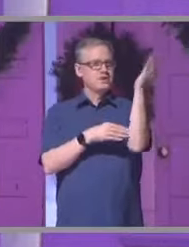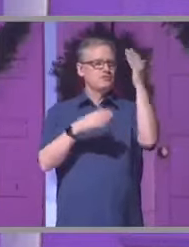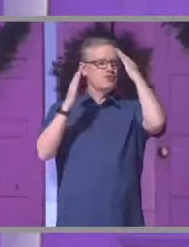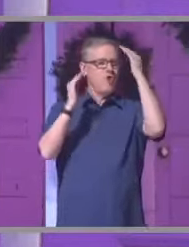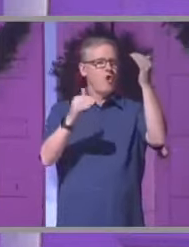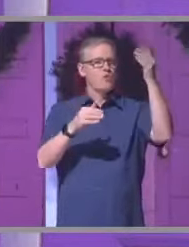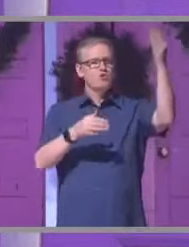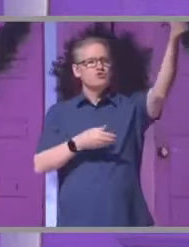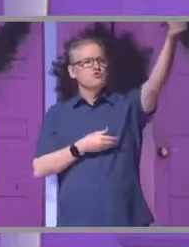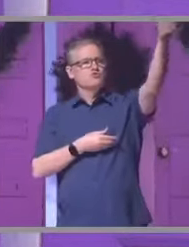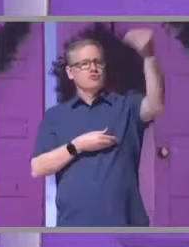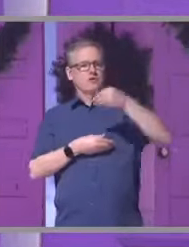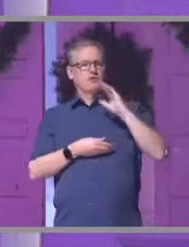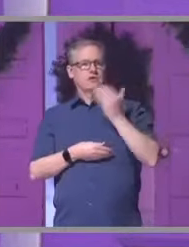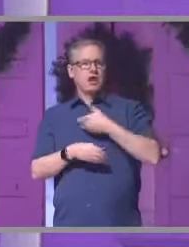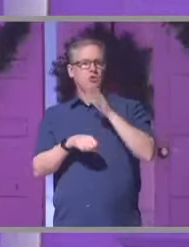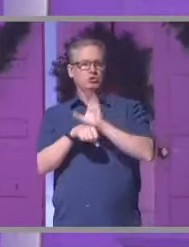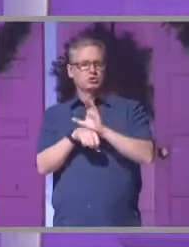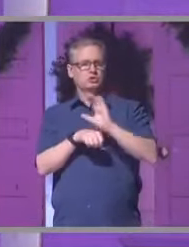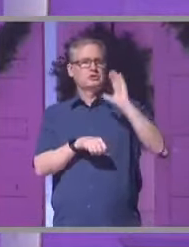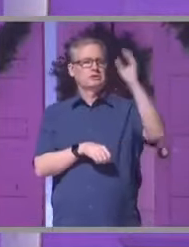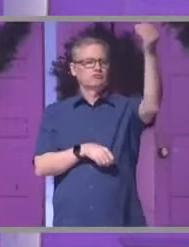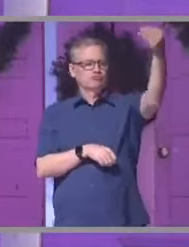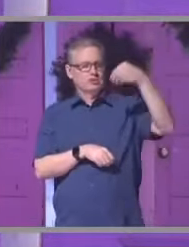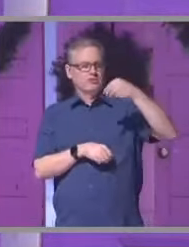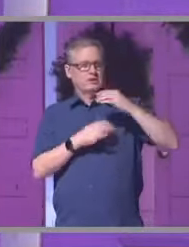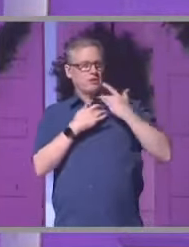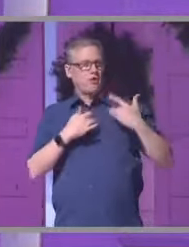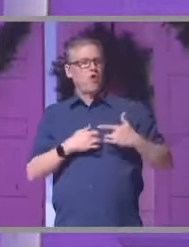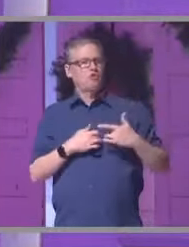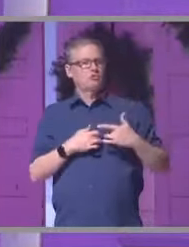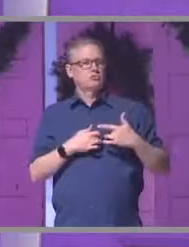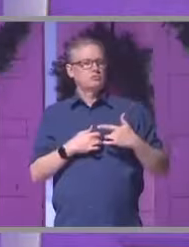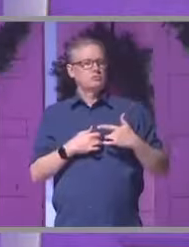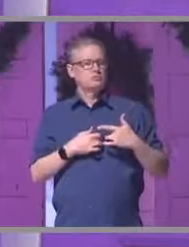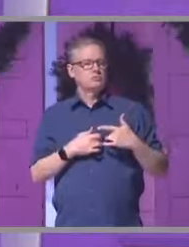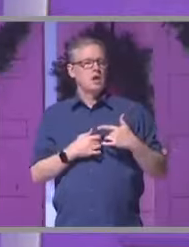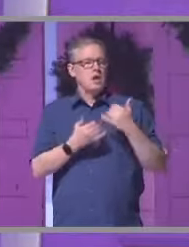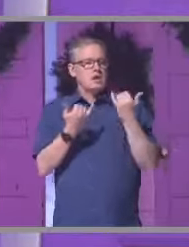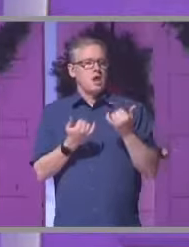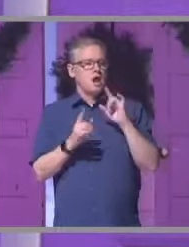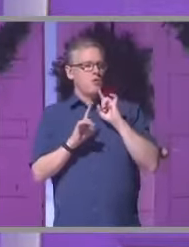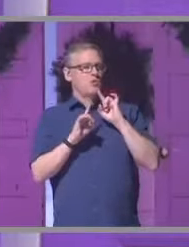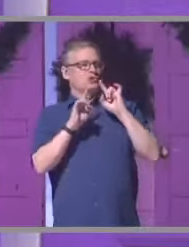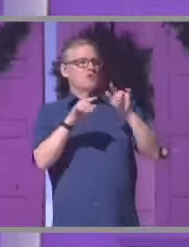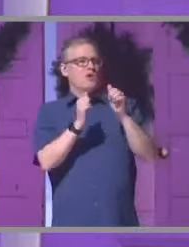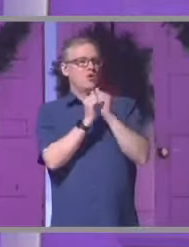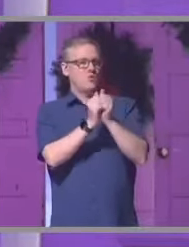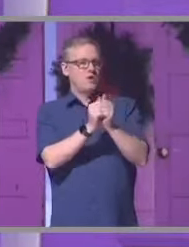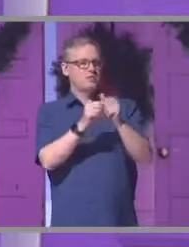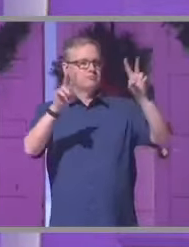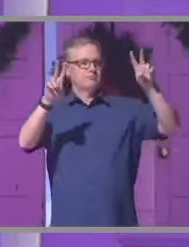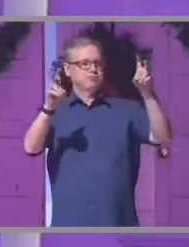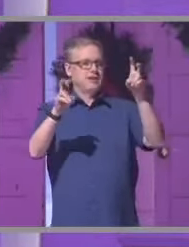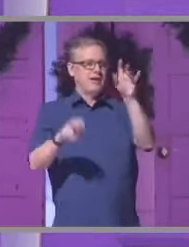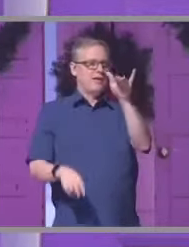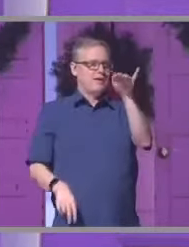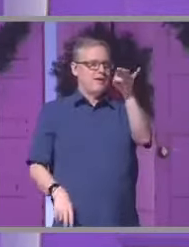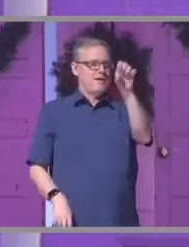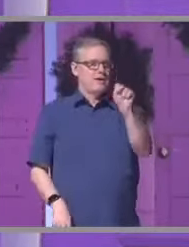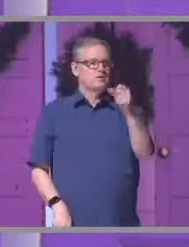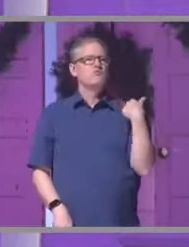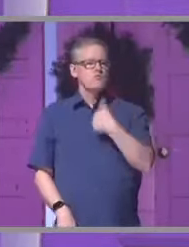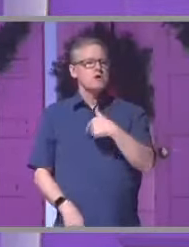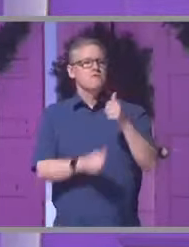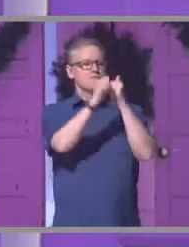you've laid on our church, that you've laid on our hearts. And God, we respond to you with a resounding yes. We will